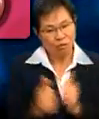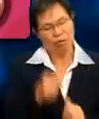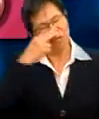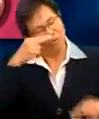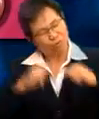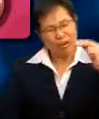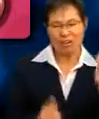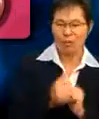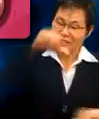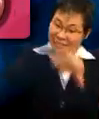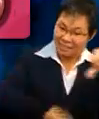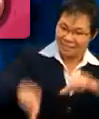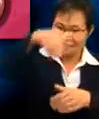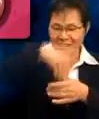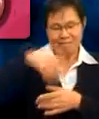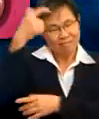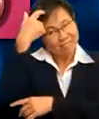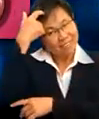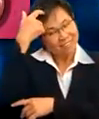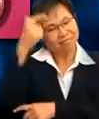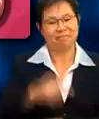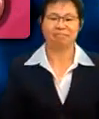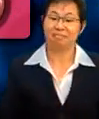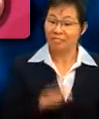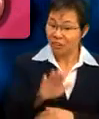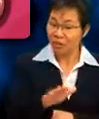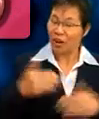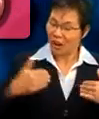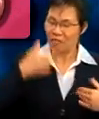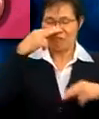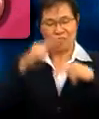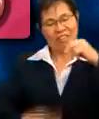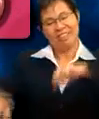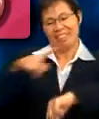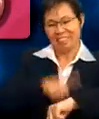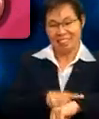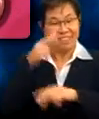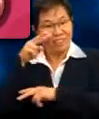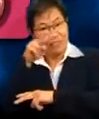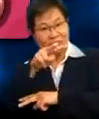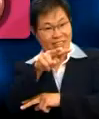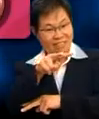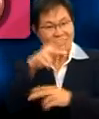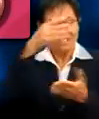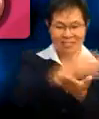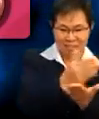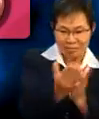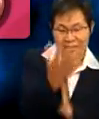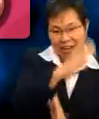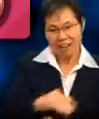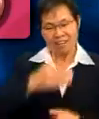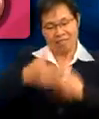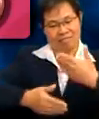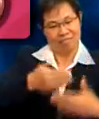with fun with science in mind. You will have a fun time watching the segment